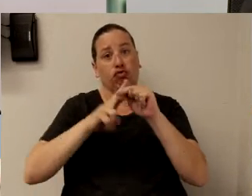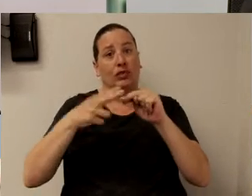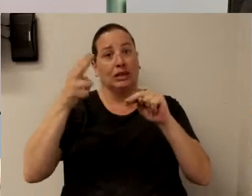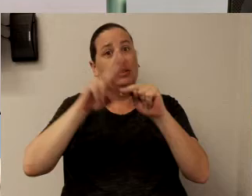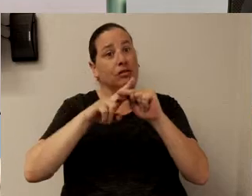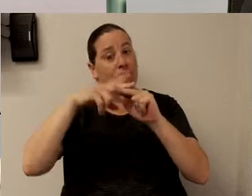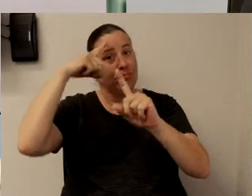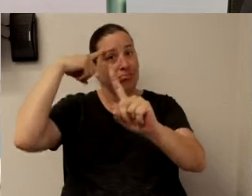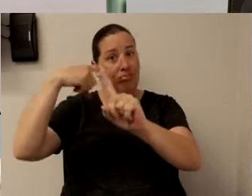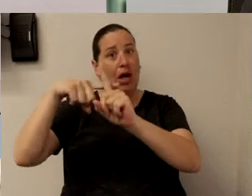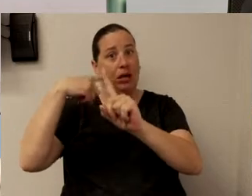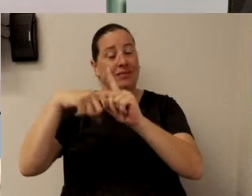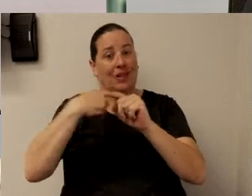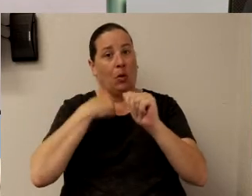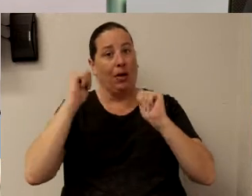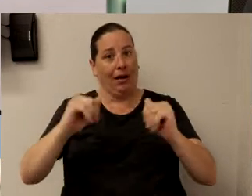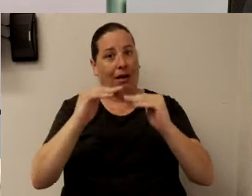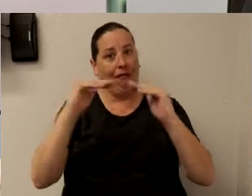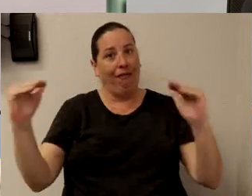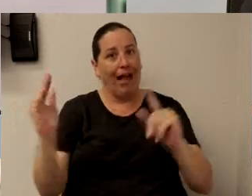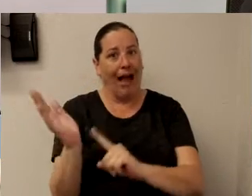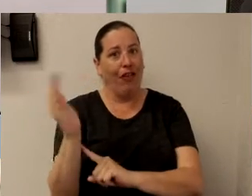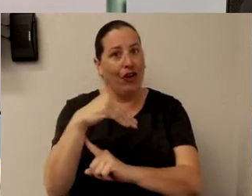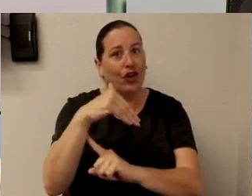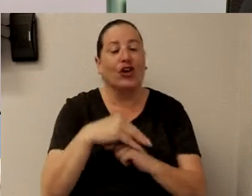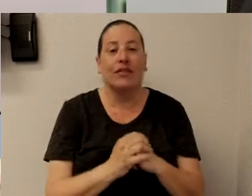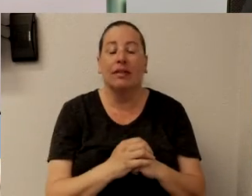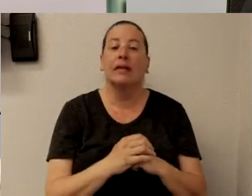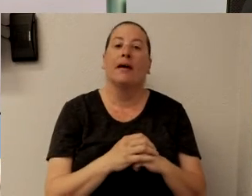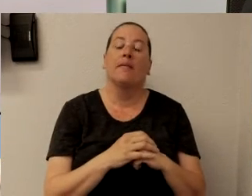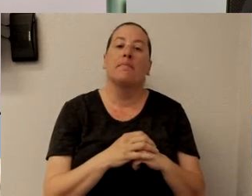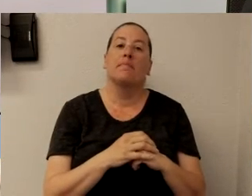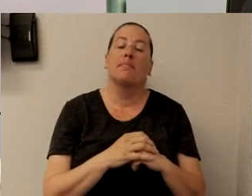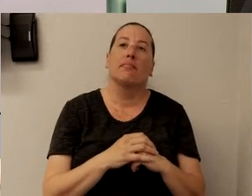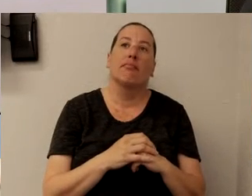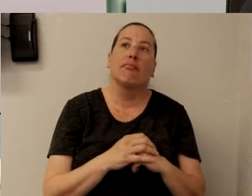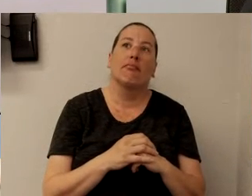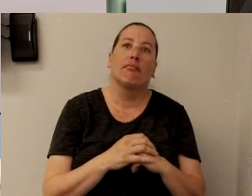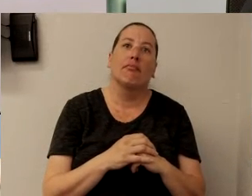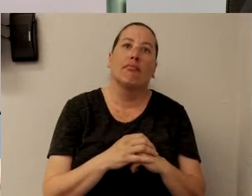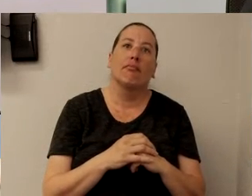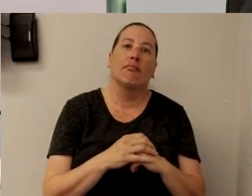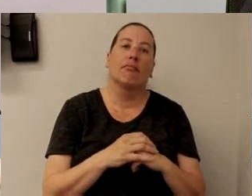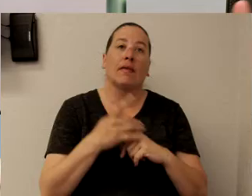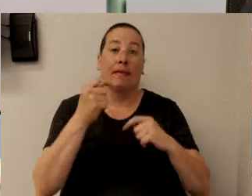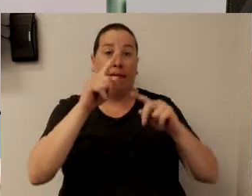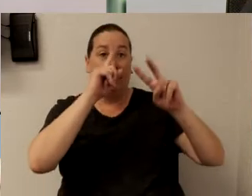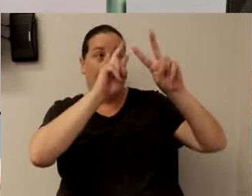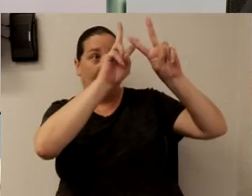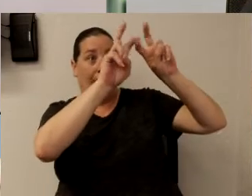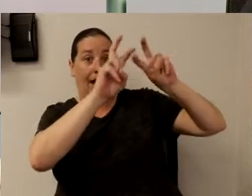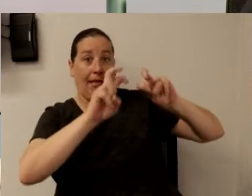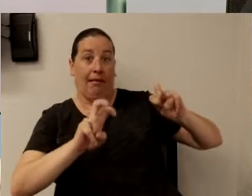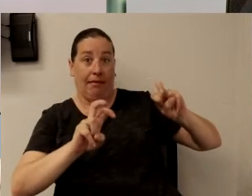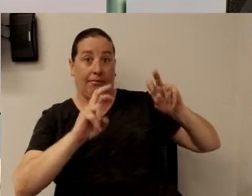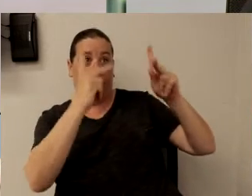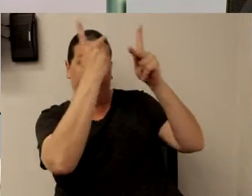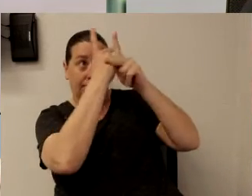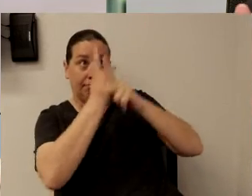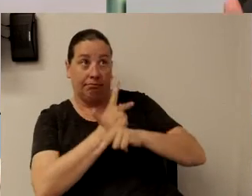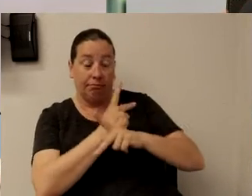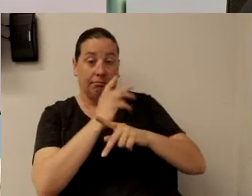can really flatten the curve. The predictive analytic model that I referred to often